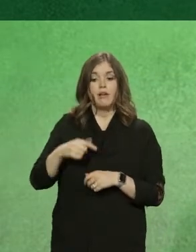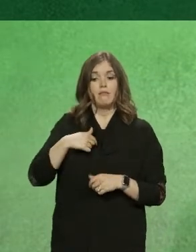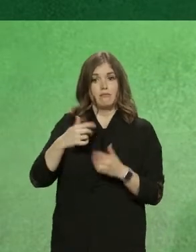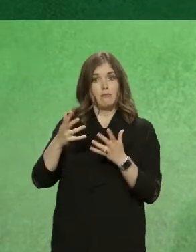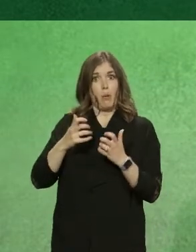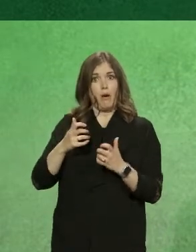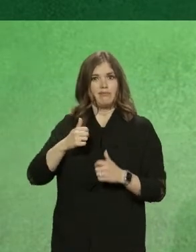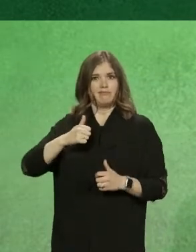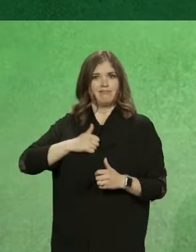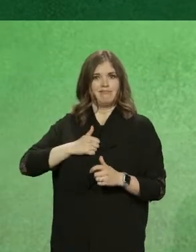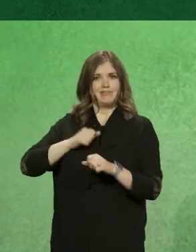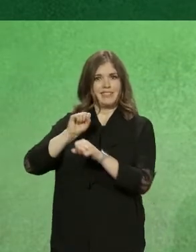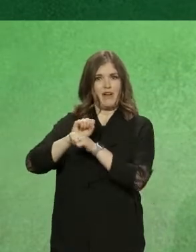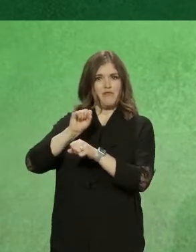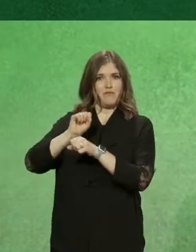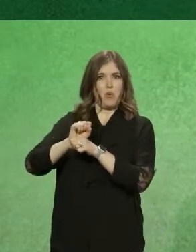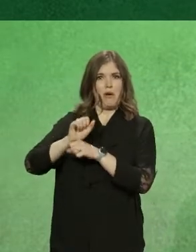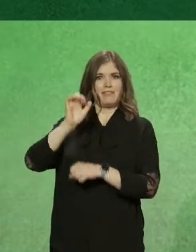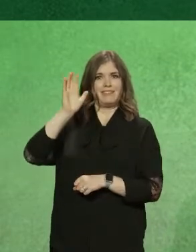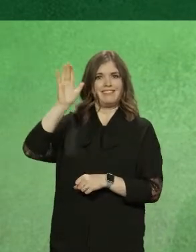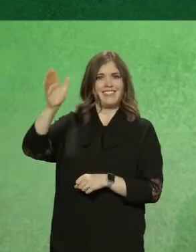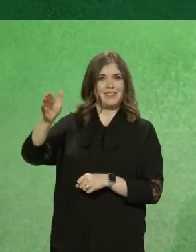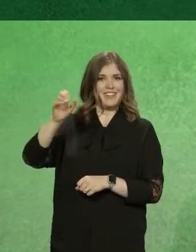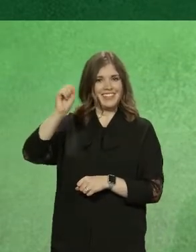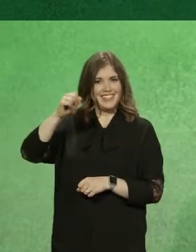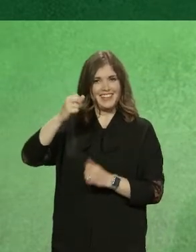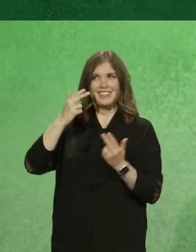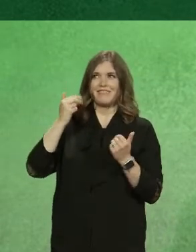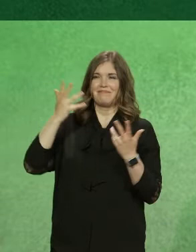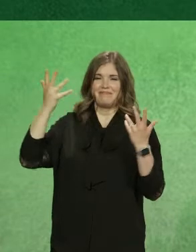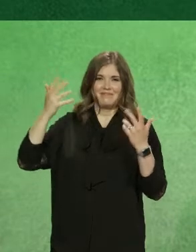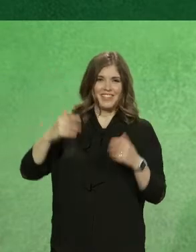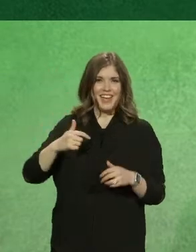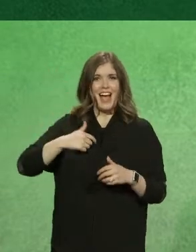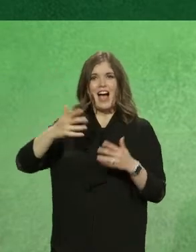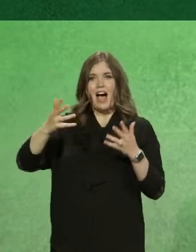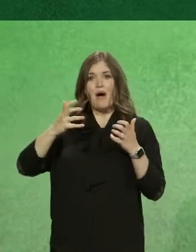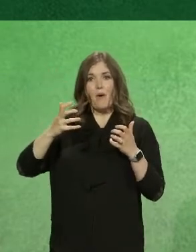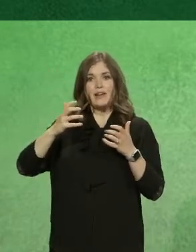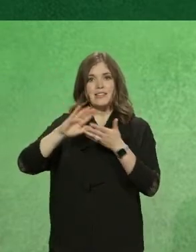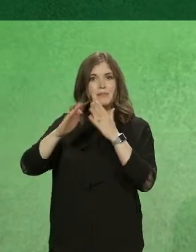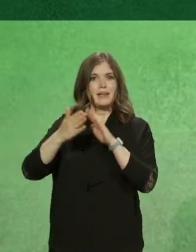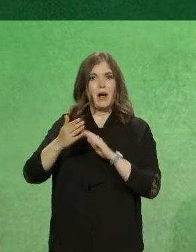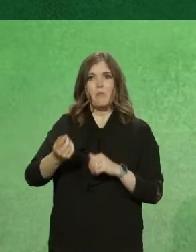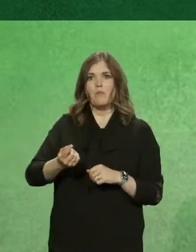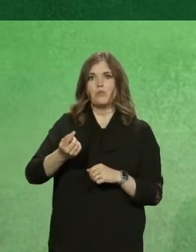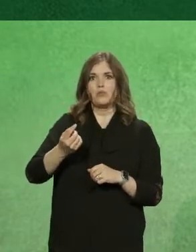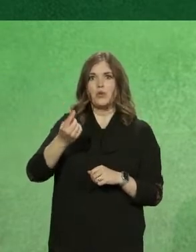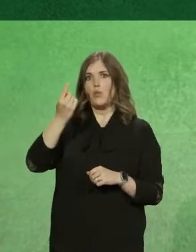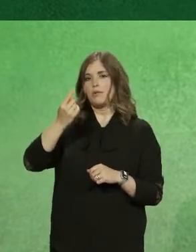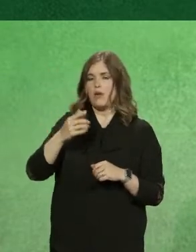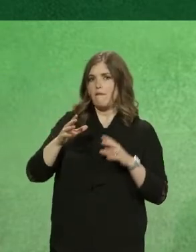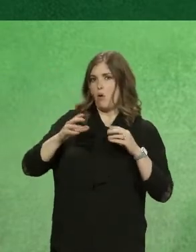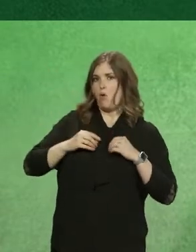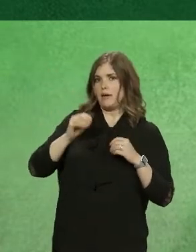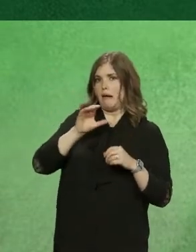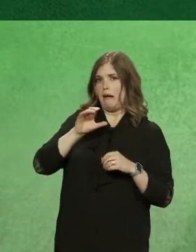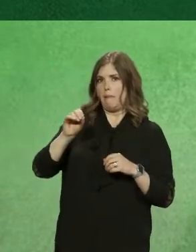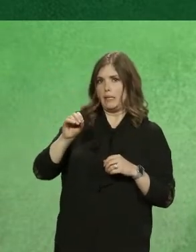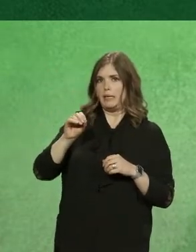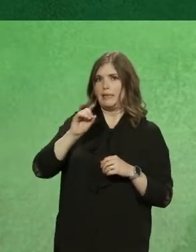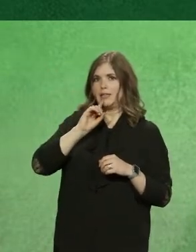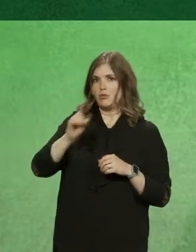self-employed, yes, I see this becoming one of a company that is revolutionizing,